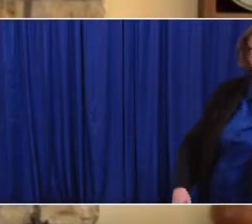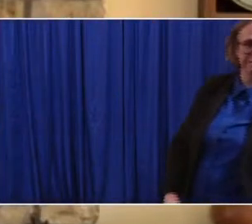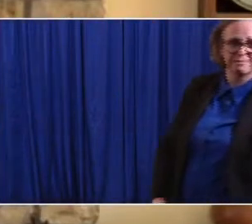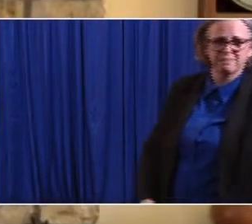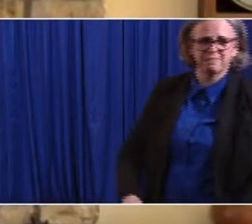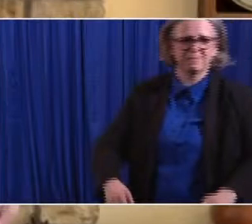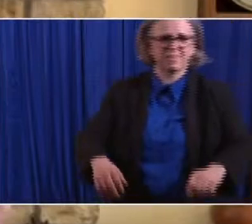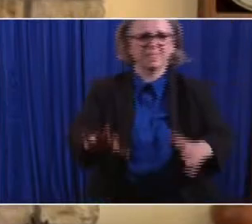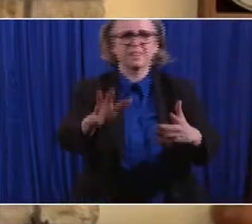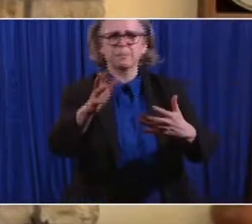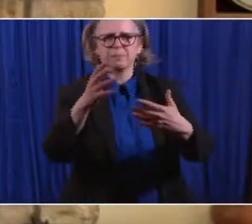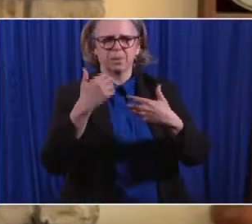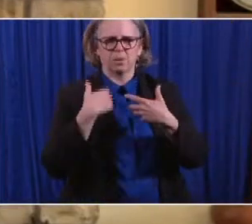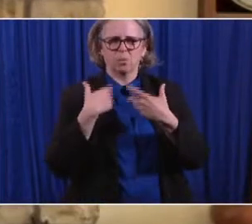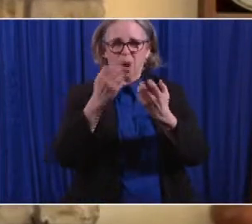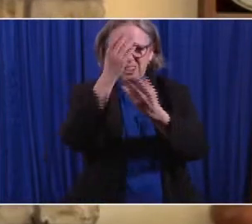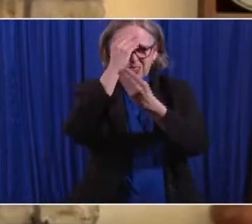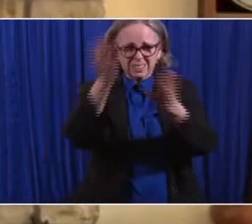want it,